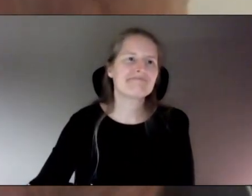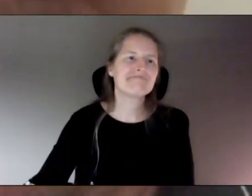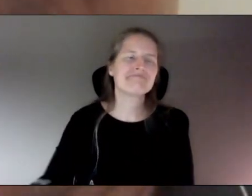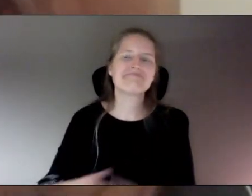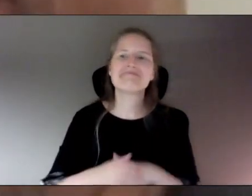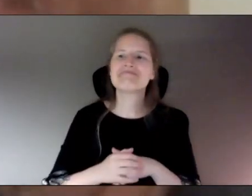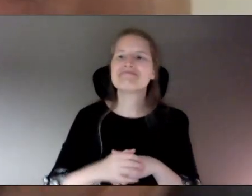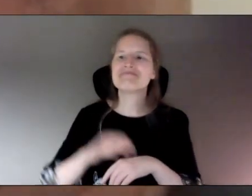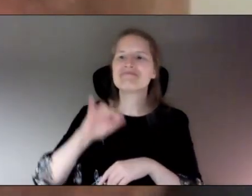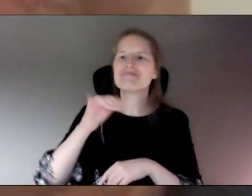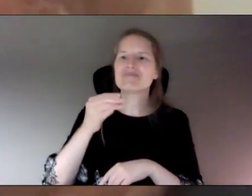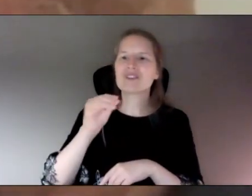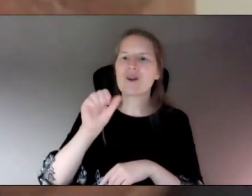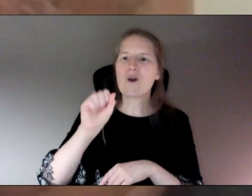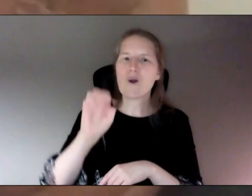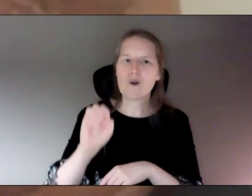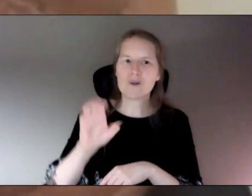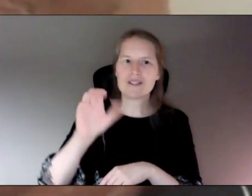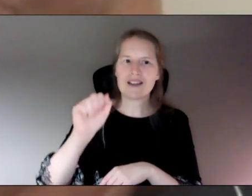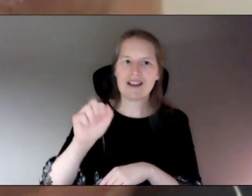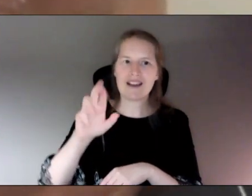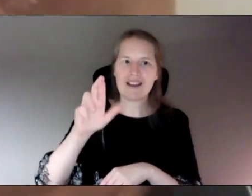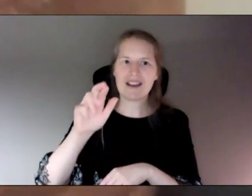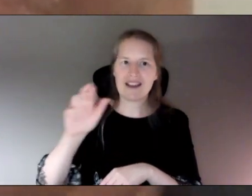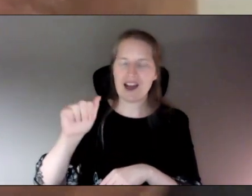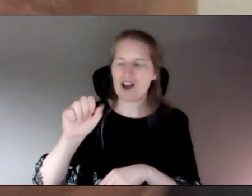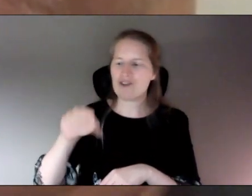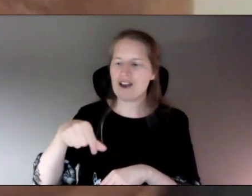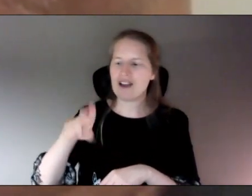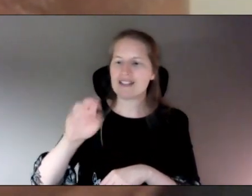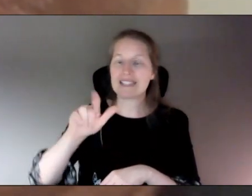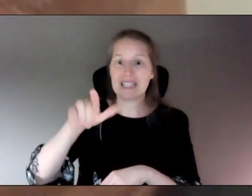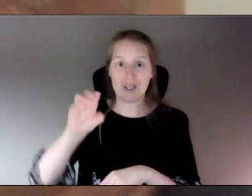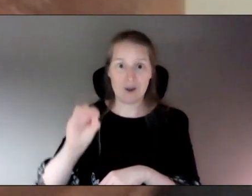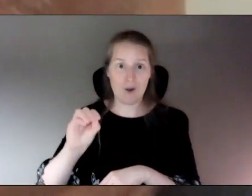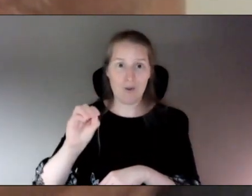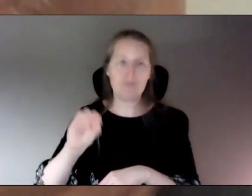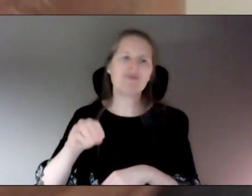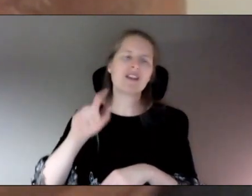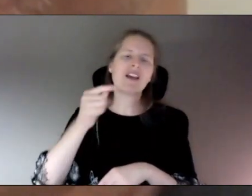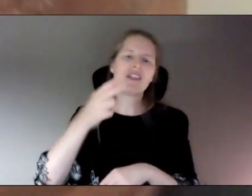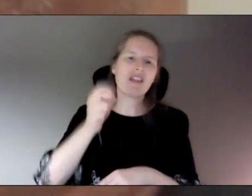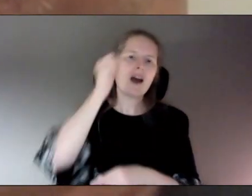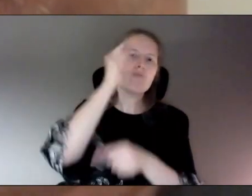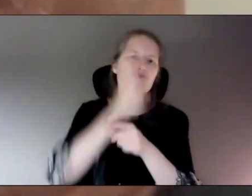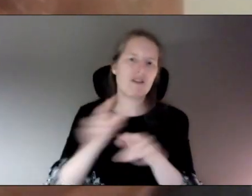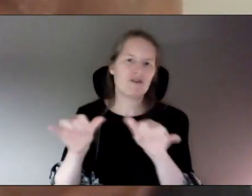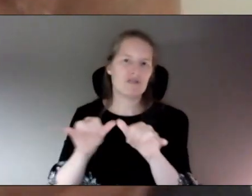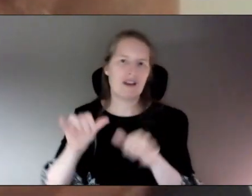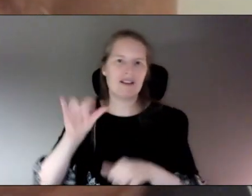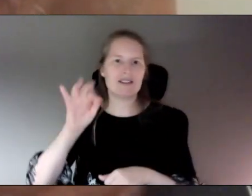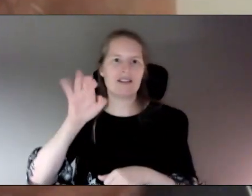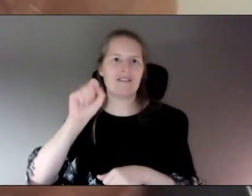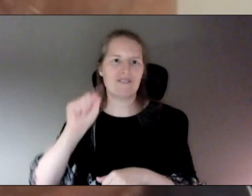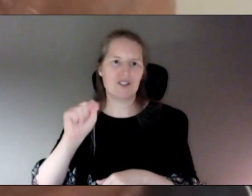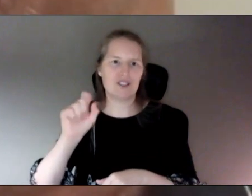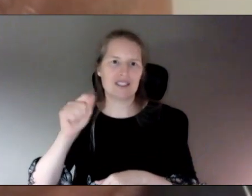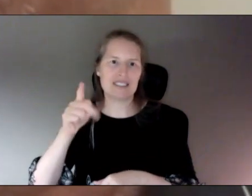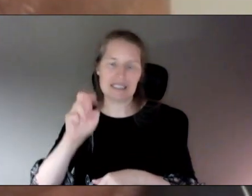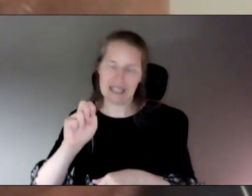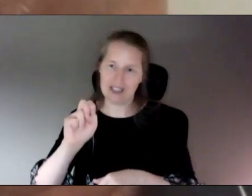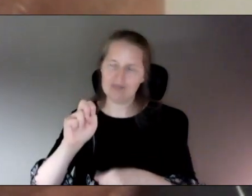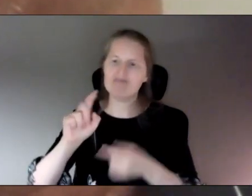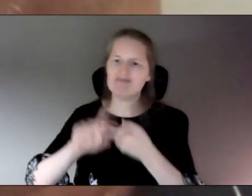Jose Carrasquillo's nominated work, The Brothers' Size at First Stage, colleague, collaborator, and friend